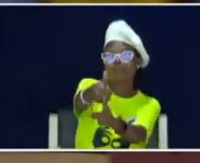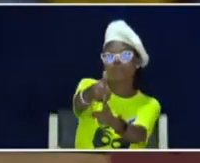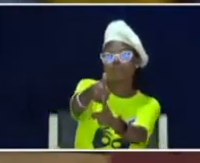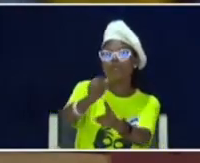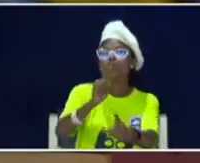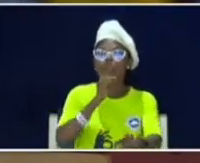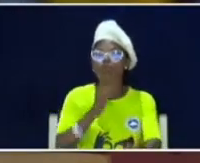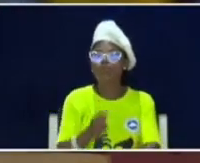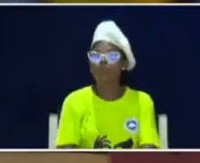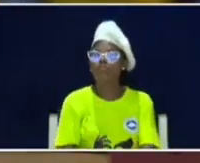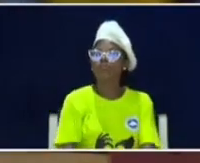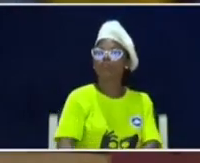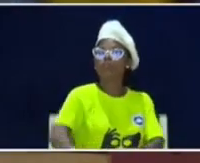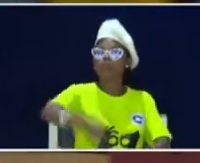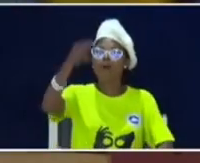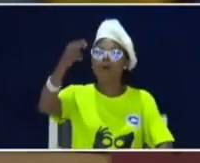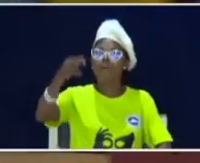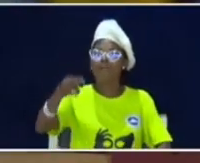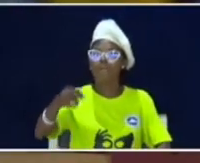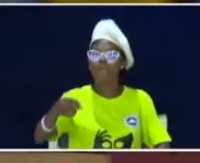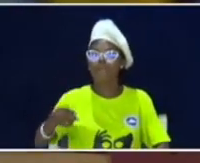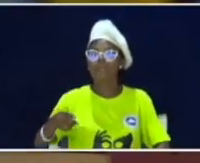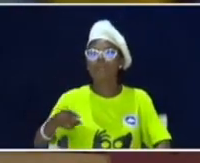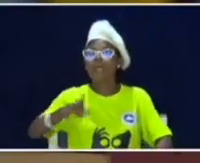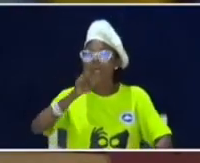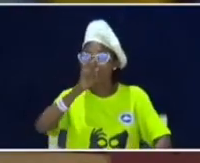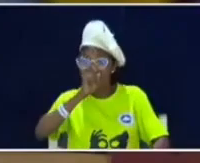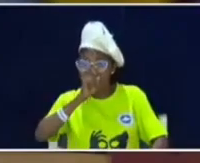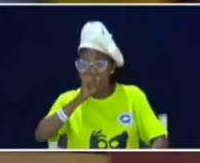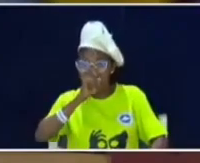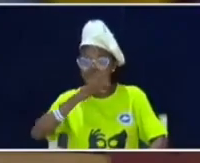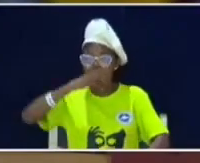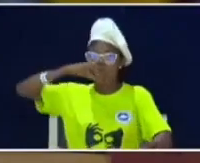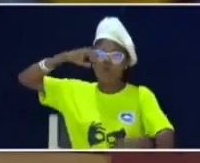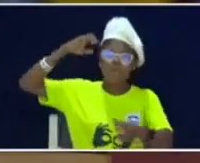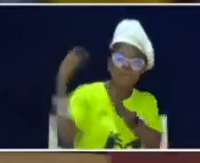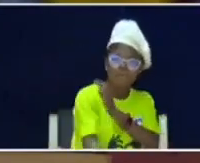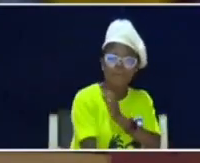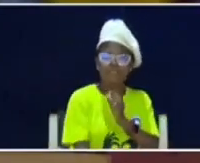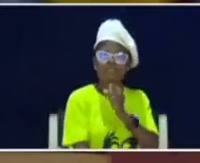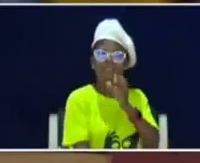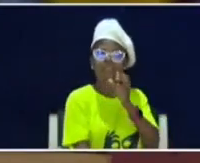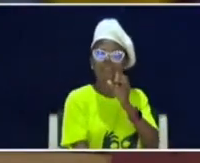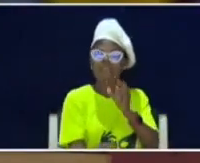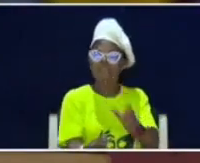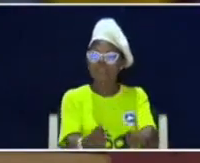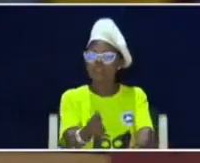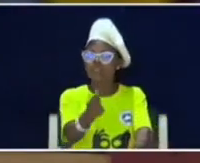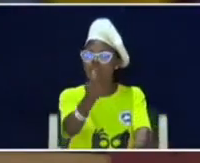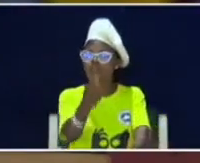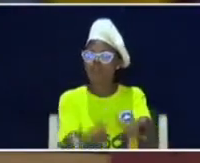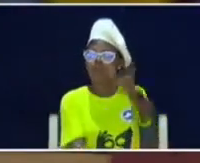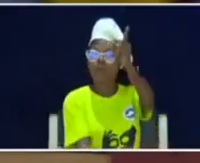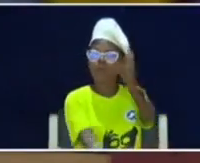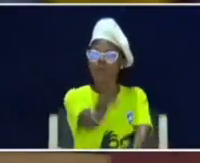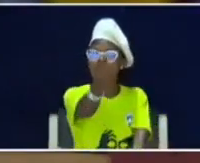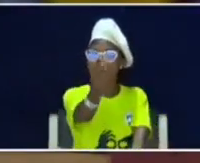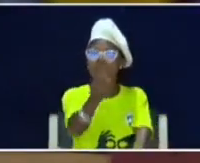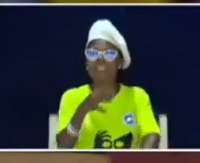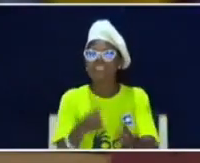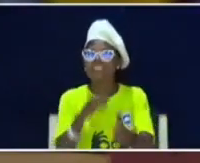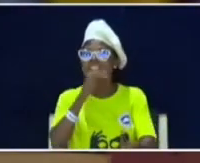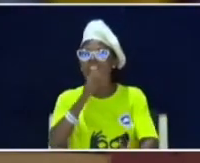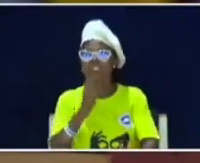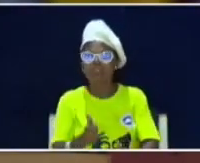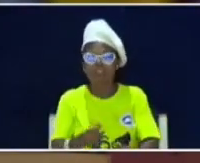eagle. Number two, eagles command speed. Hallelujah. Eagle is not an